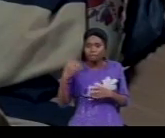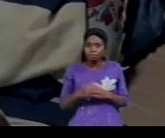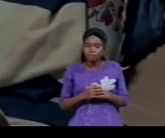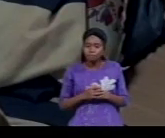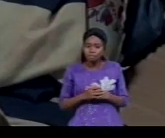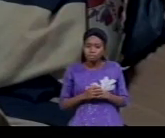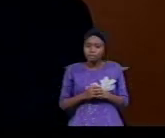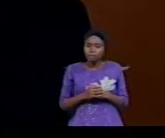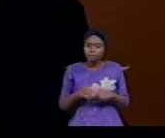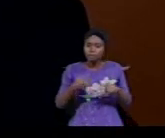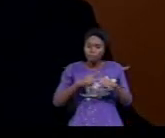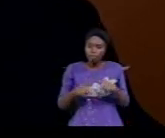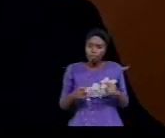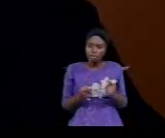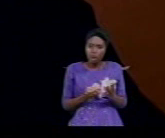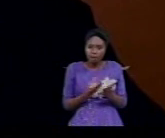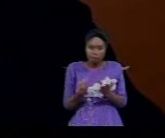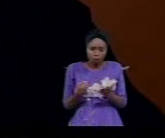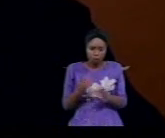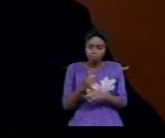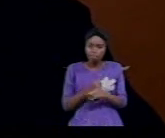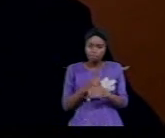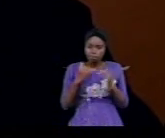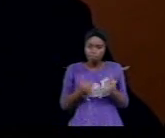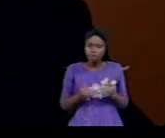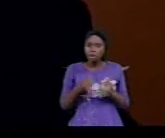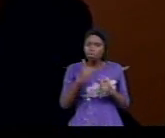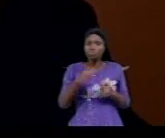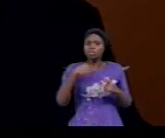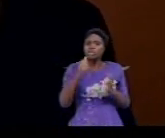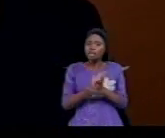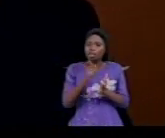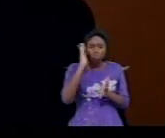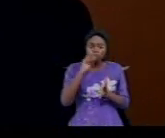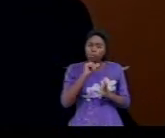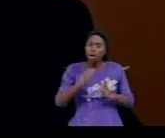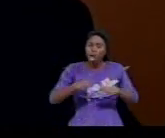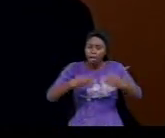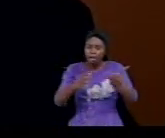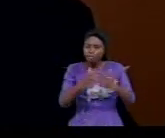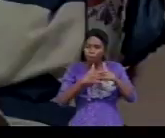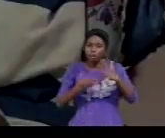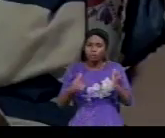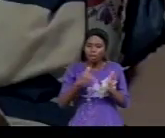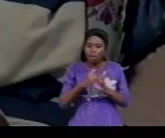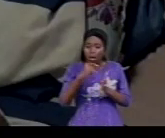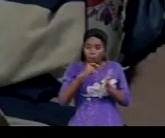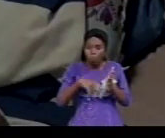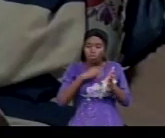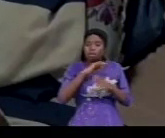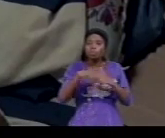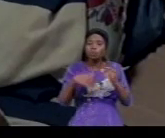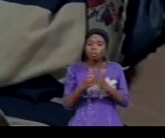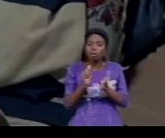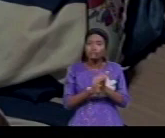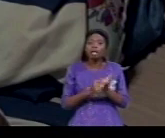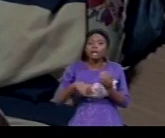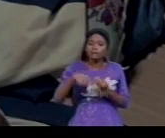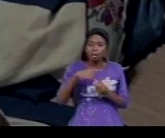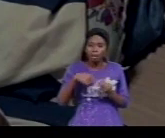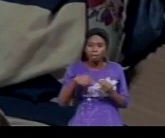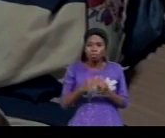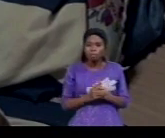months now, you decided that you are not submitting your blood again. What is all that about? I